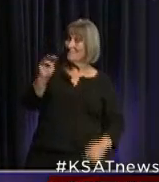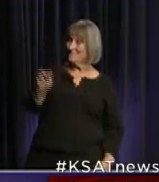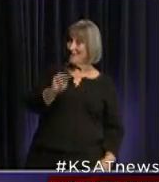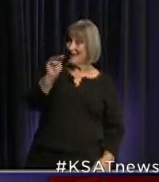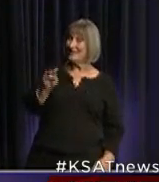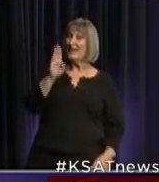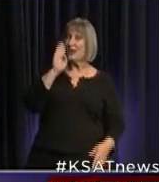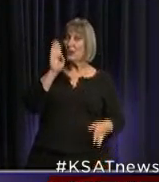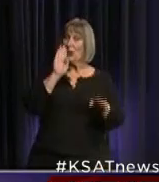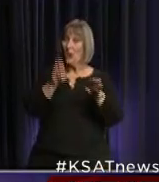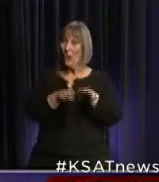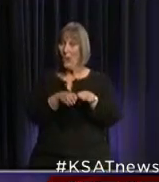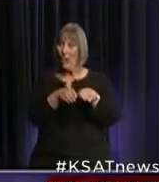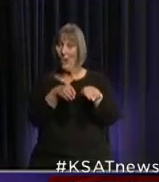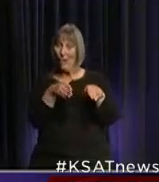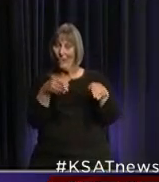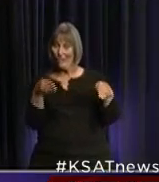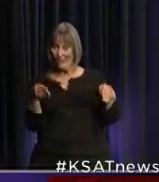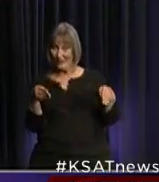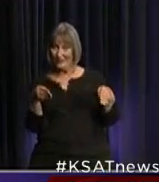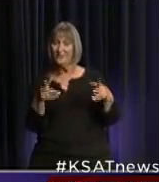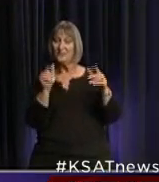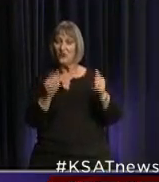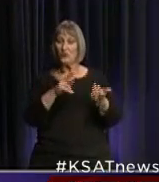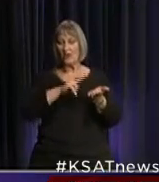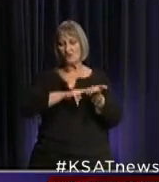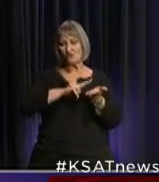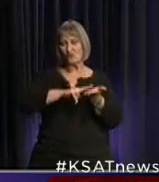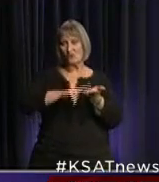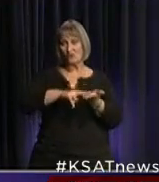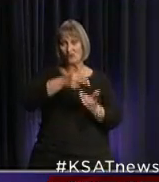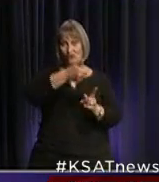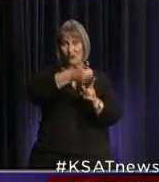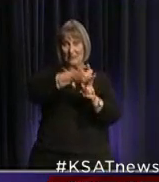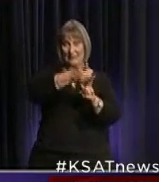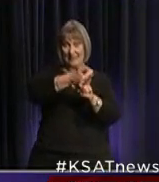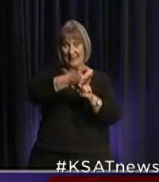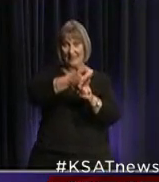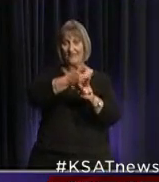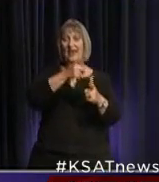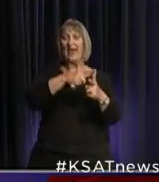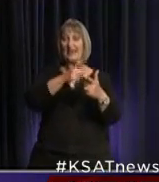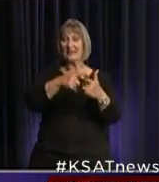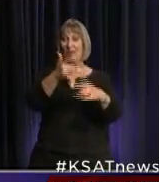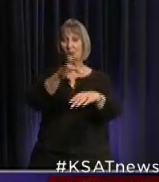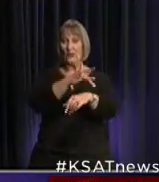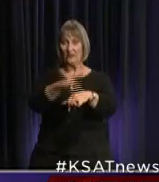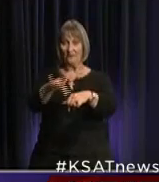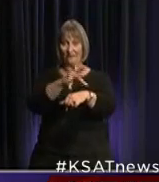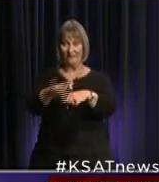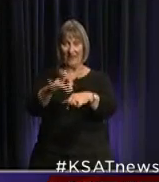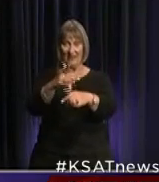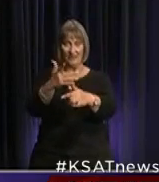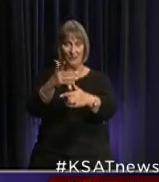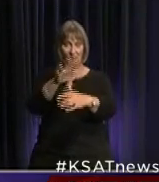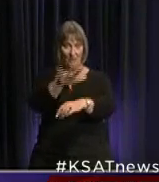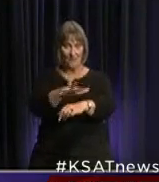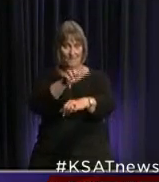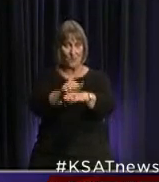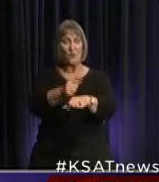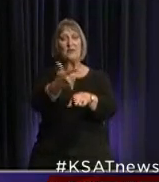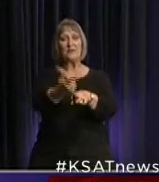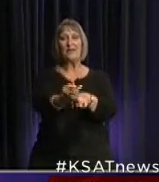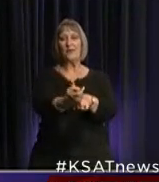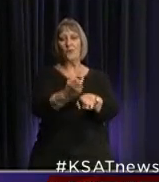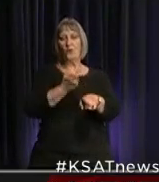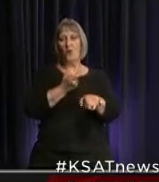have a functionality that will permit you to register yourself, and you will get contacted when it's possible for you to get a vaccine appointment. Thank